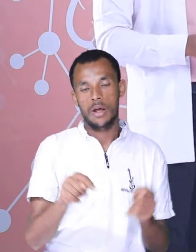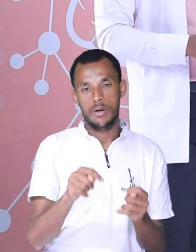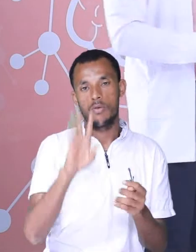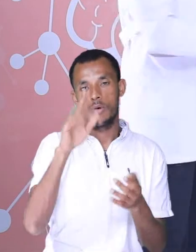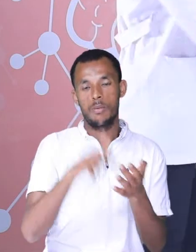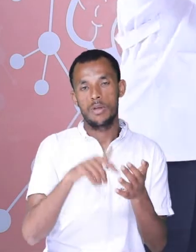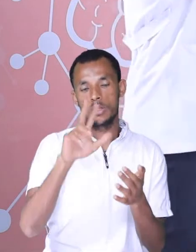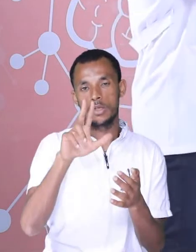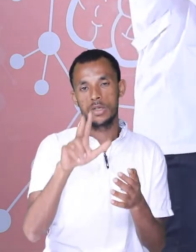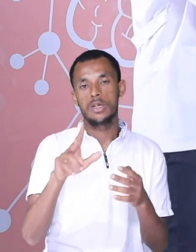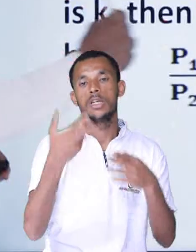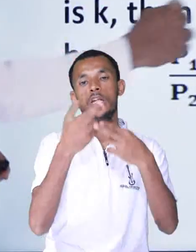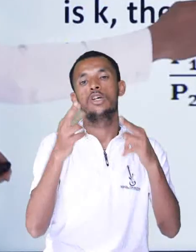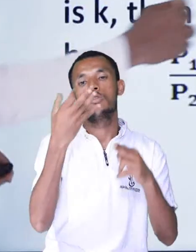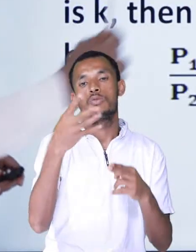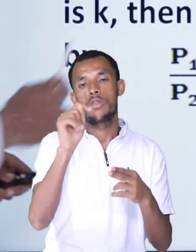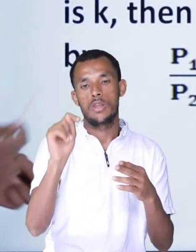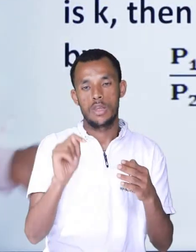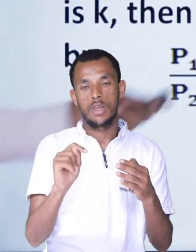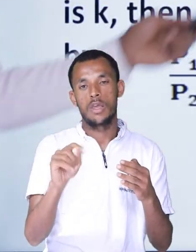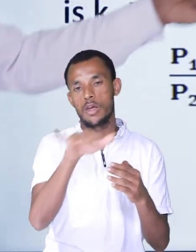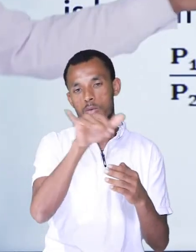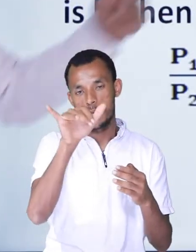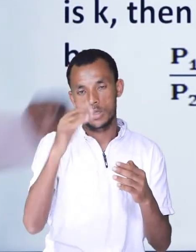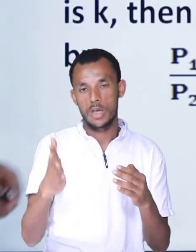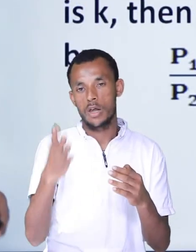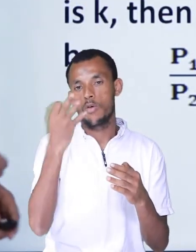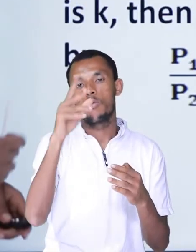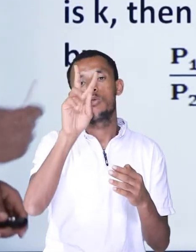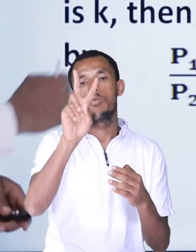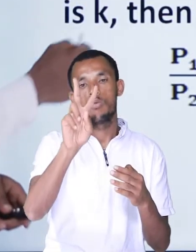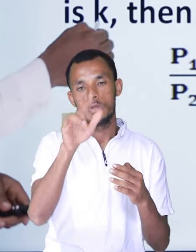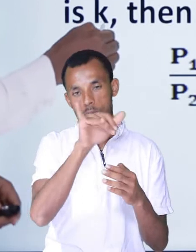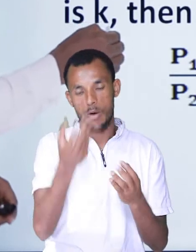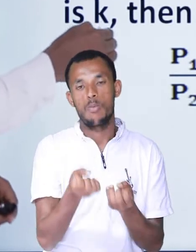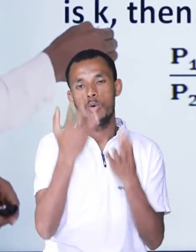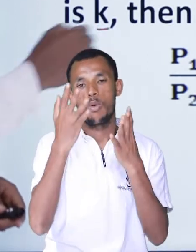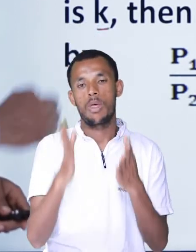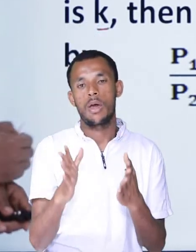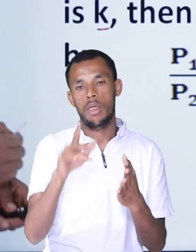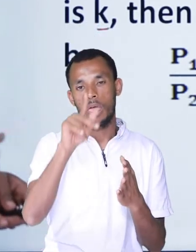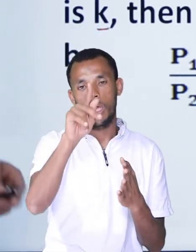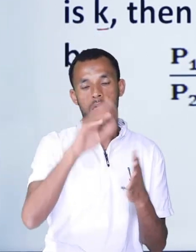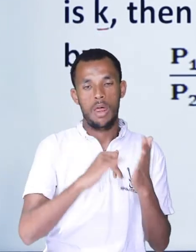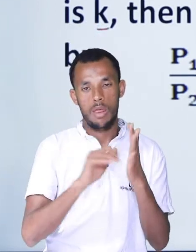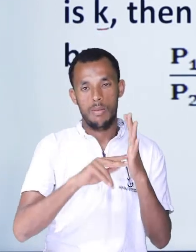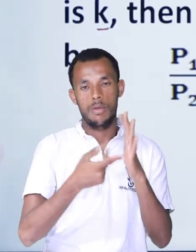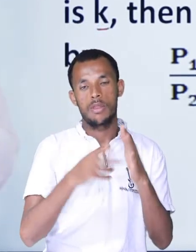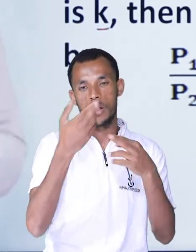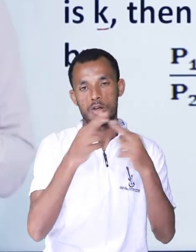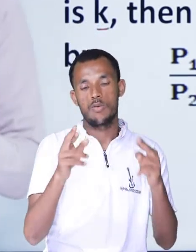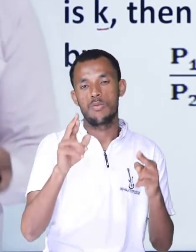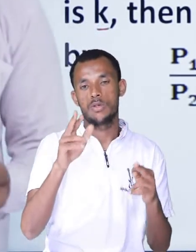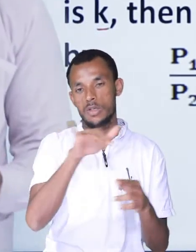4.4. It says the ratio of their corresponding sides of two similar polygons is K. That means the ratio